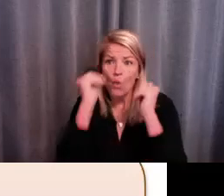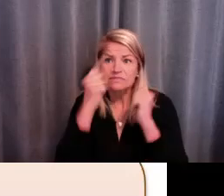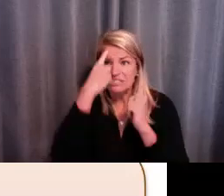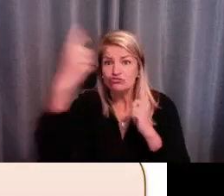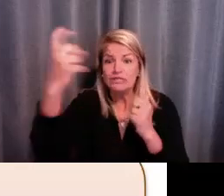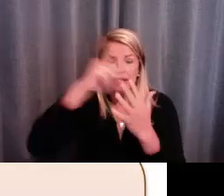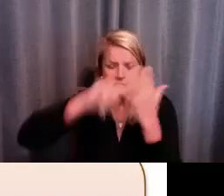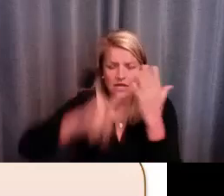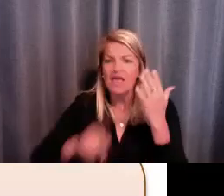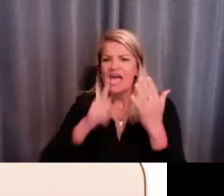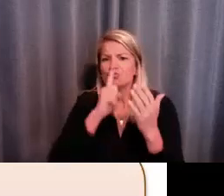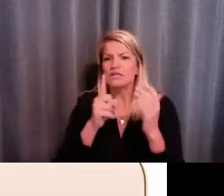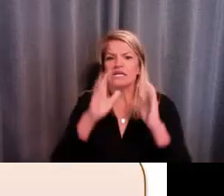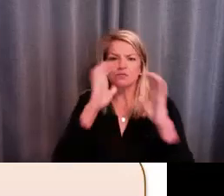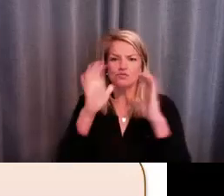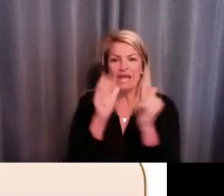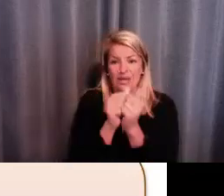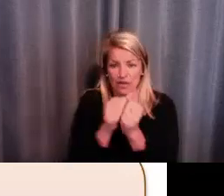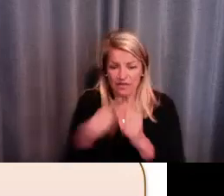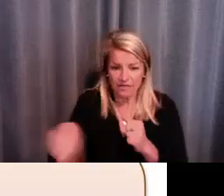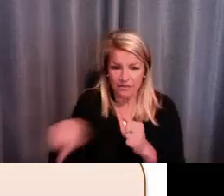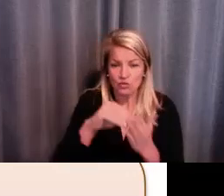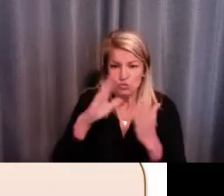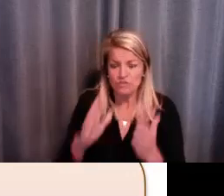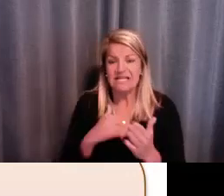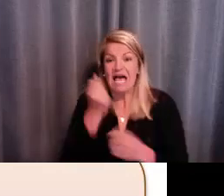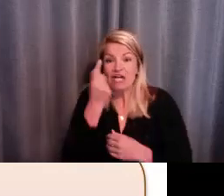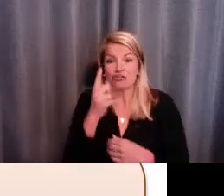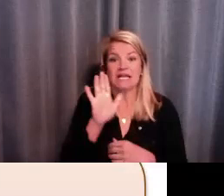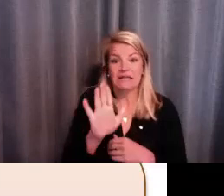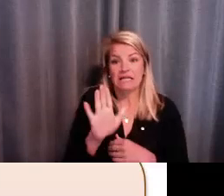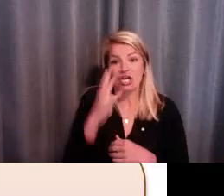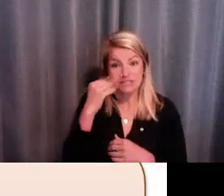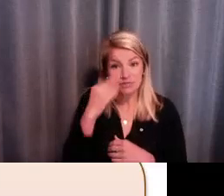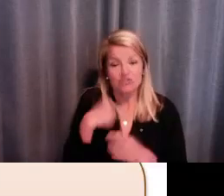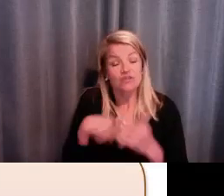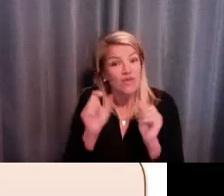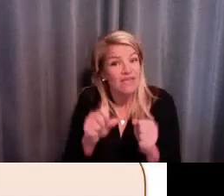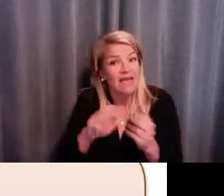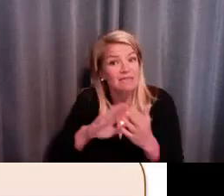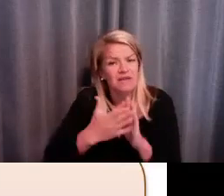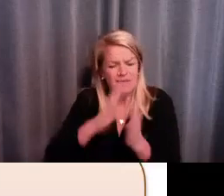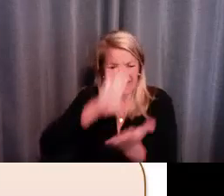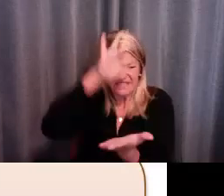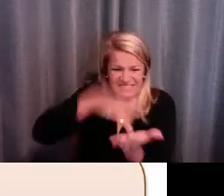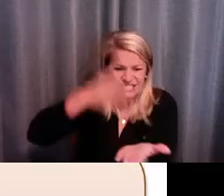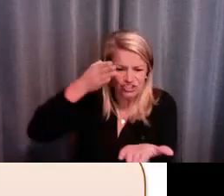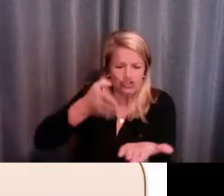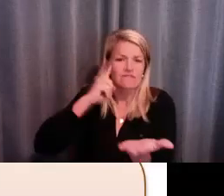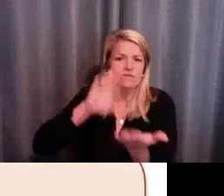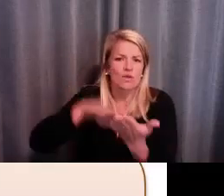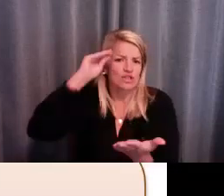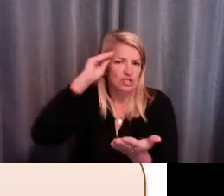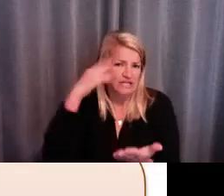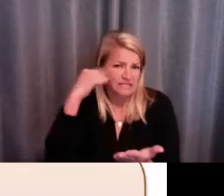really communicating with the students and understanding their experiences so that they can be at the center of the learning experience